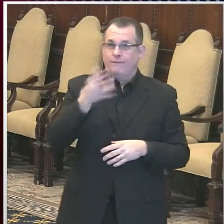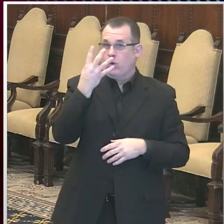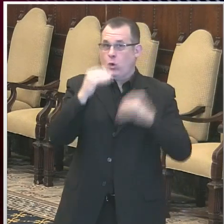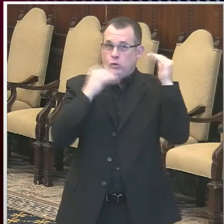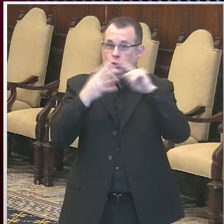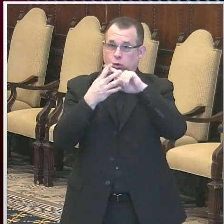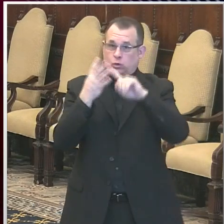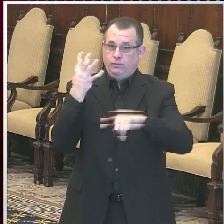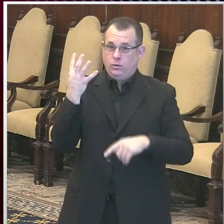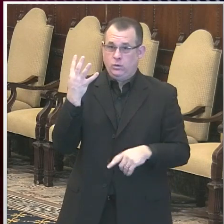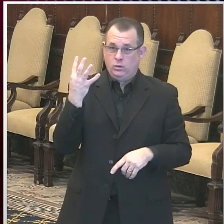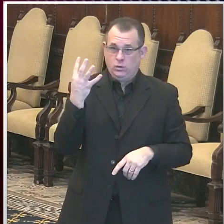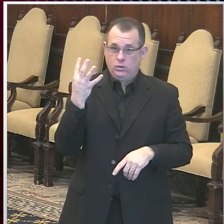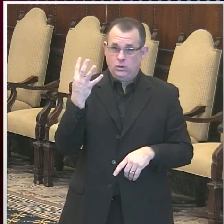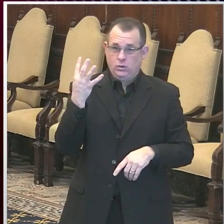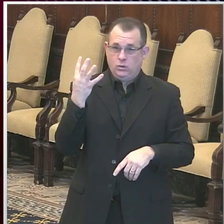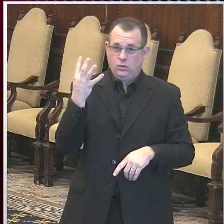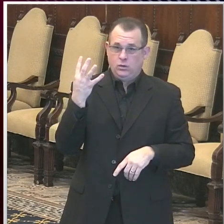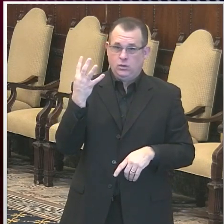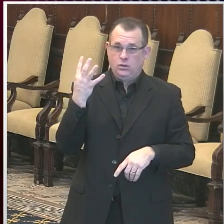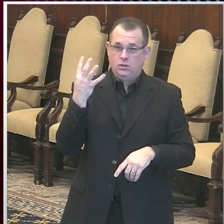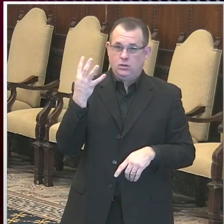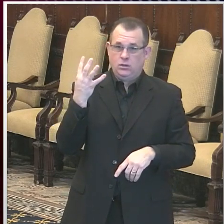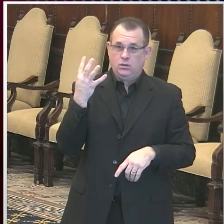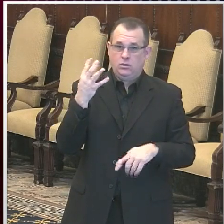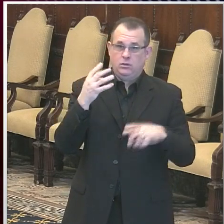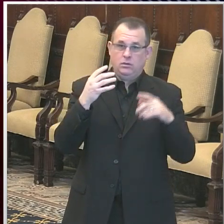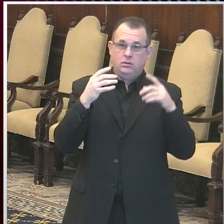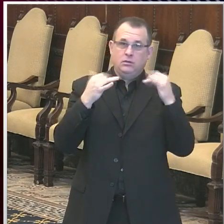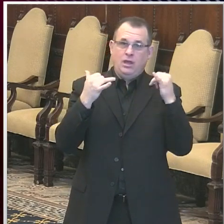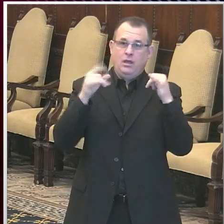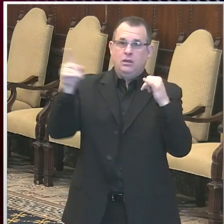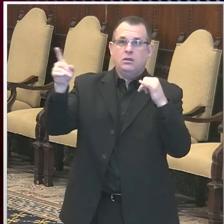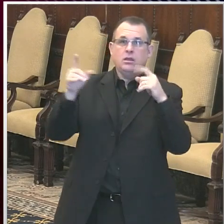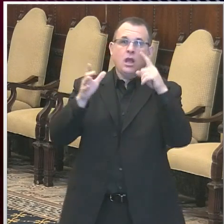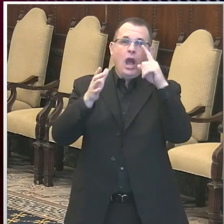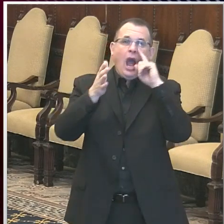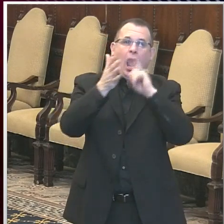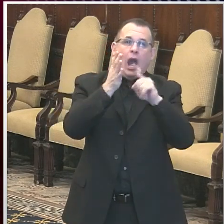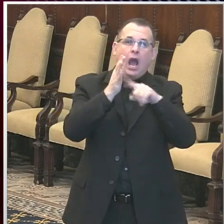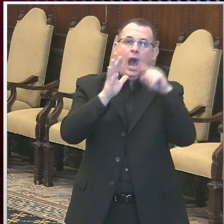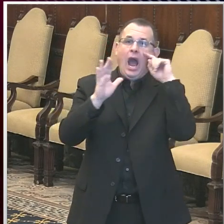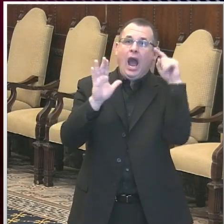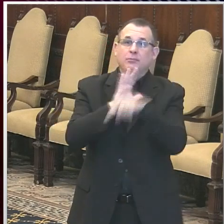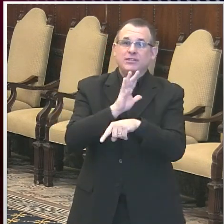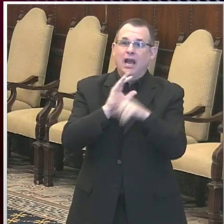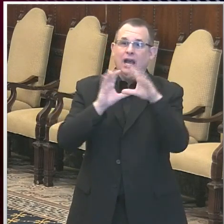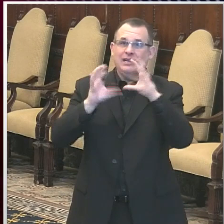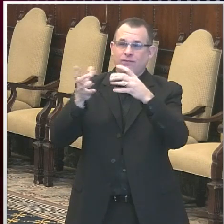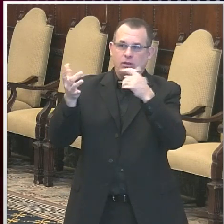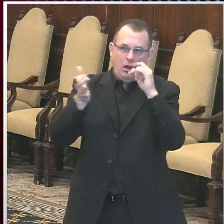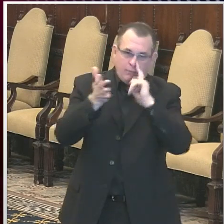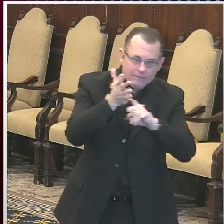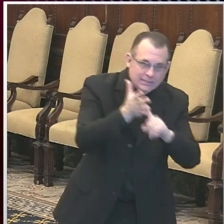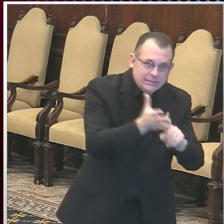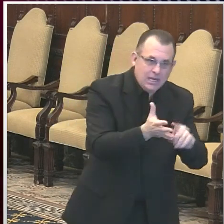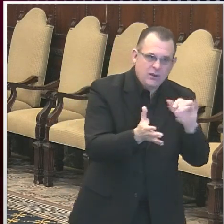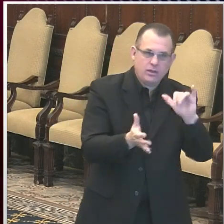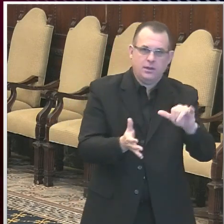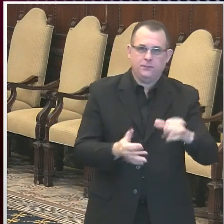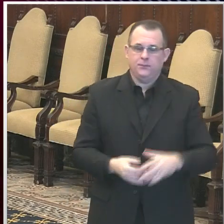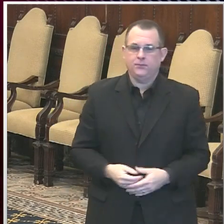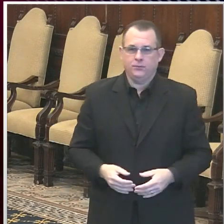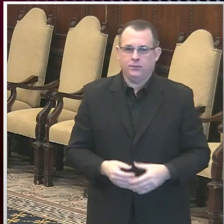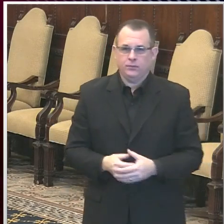currently at our homicide division being interviewed, and hopefully we are able to determine